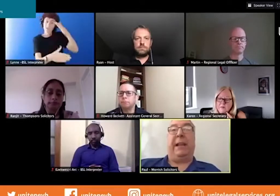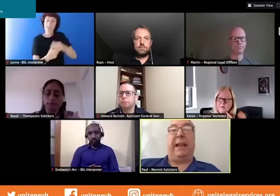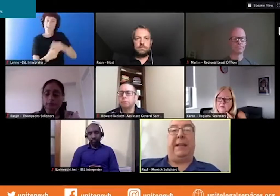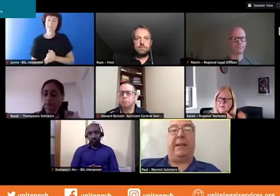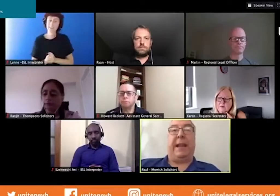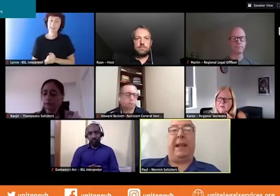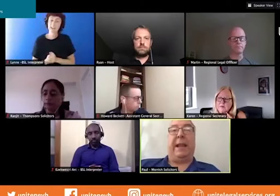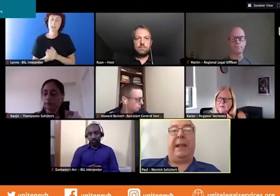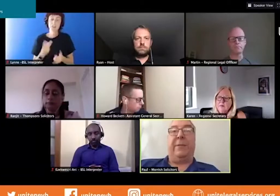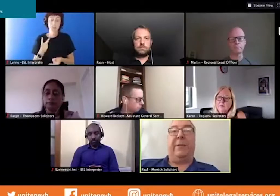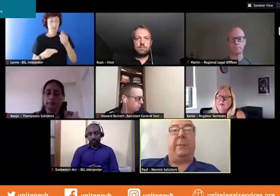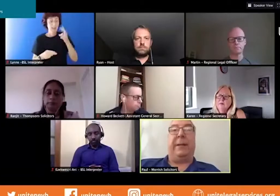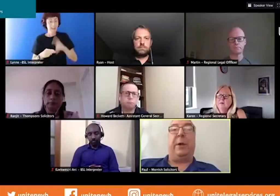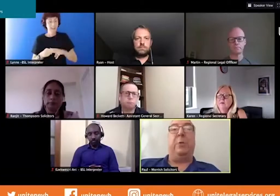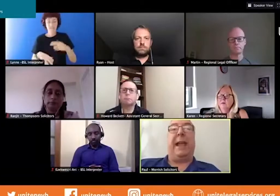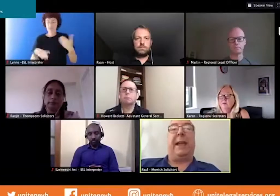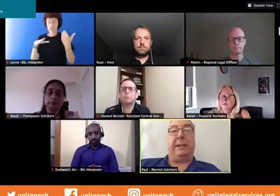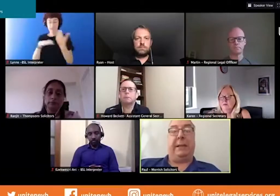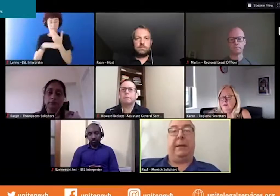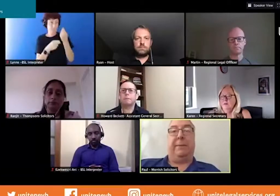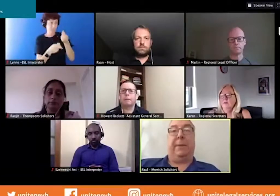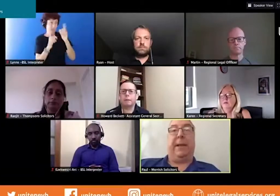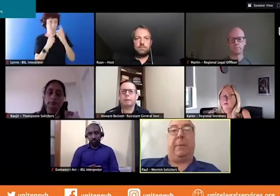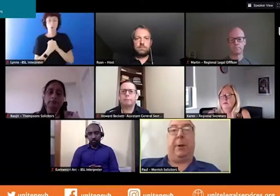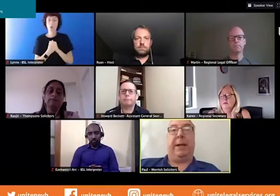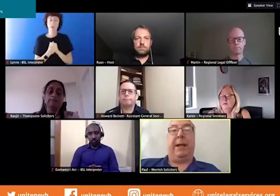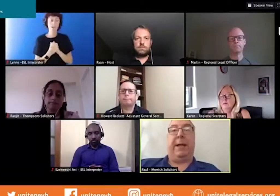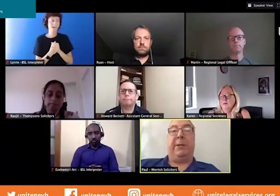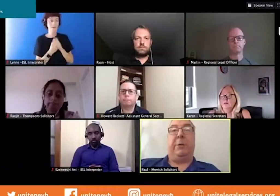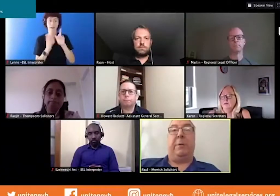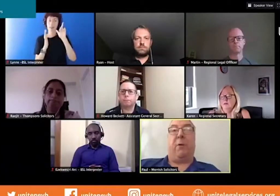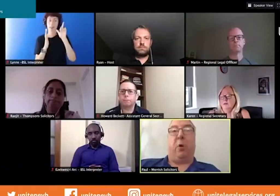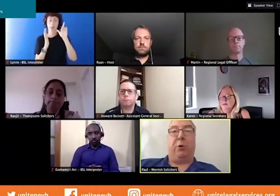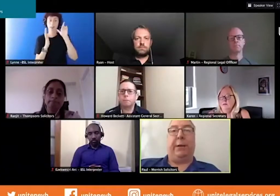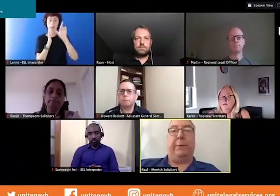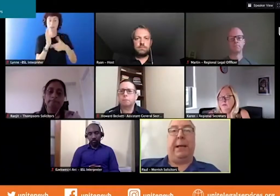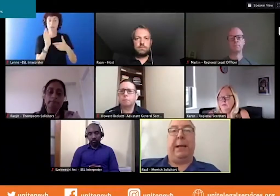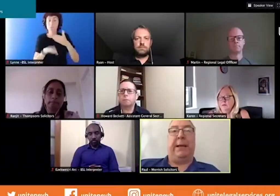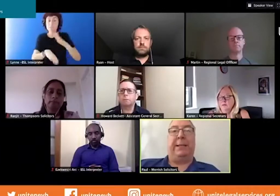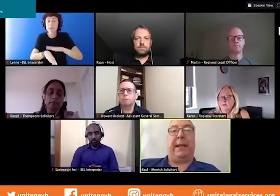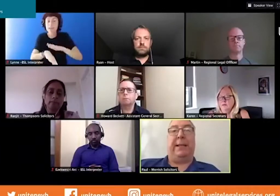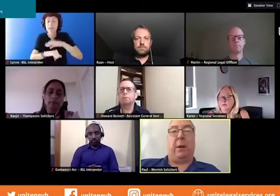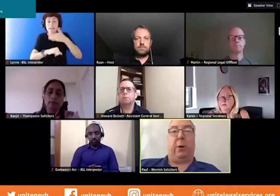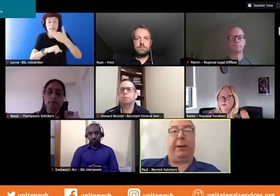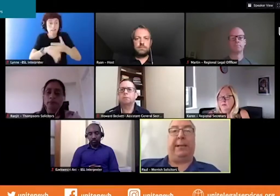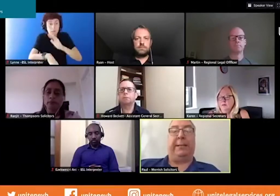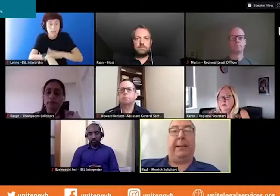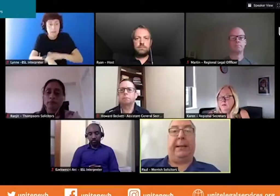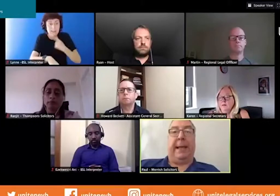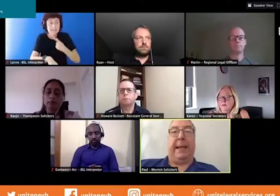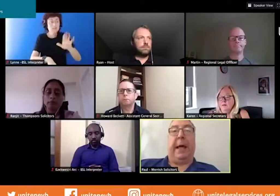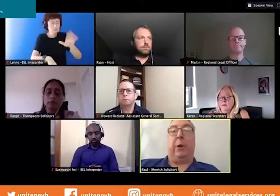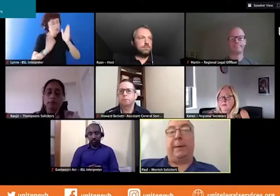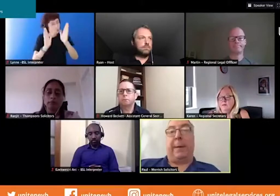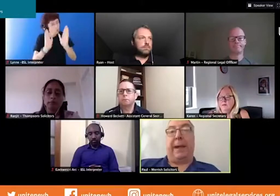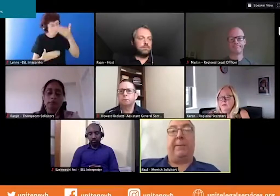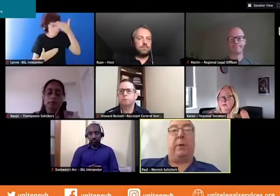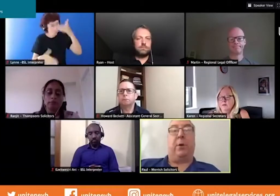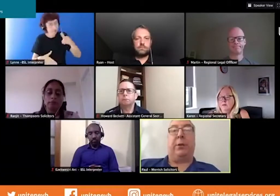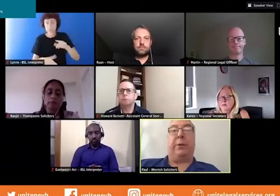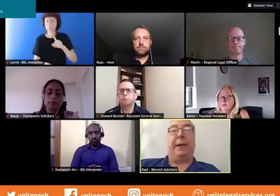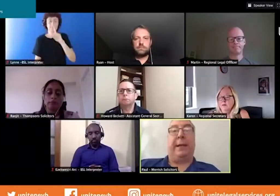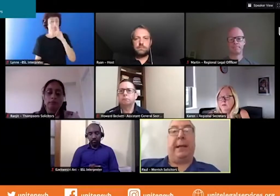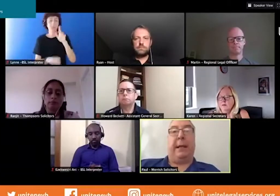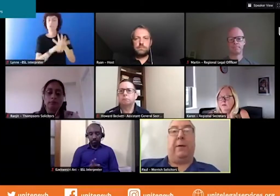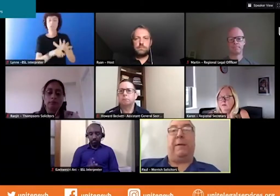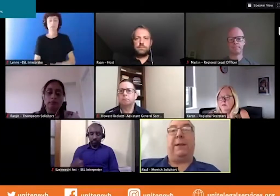it late in the day, that it'll be too late for the employer to force you to take the holidays. A lot will depend, of course,